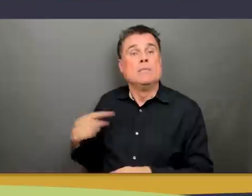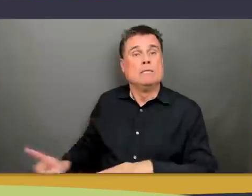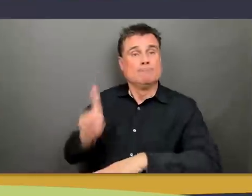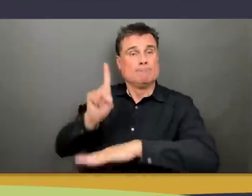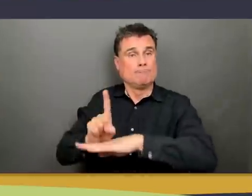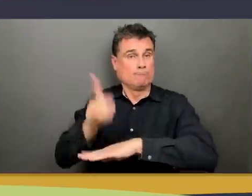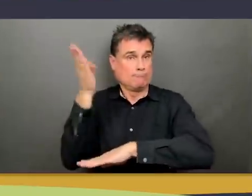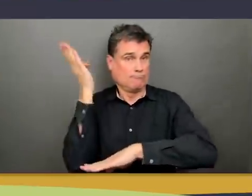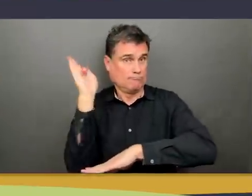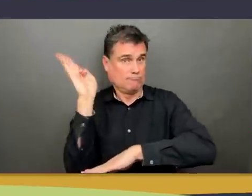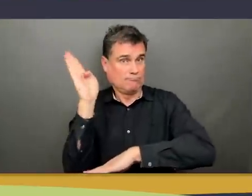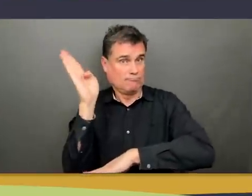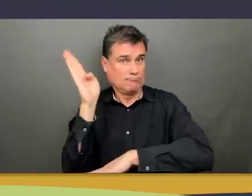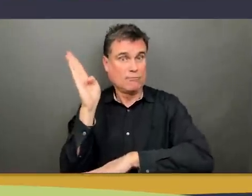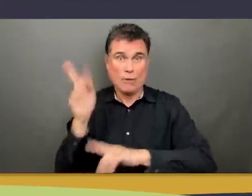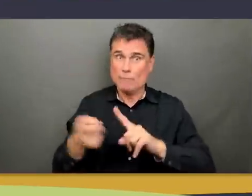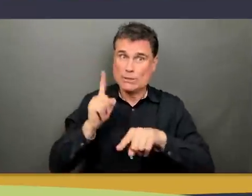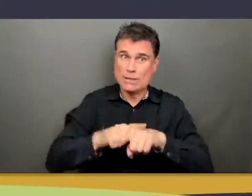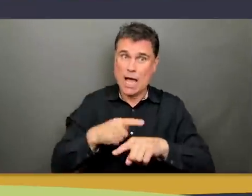And so